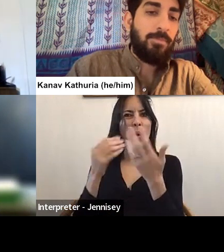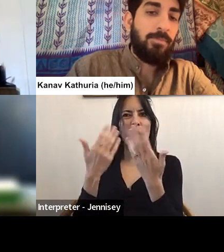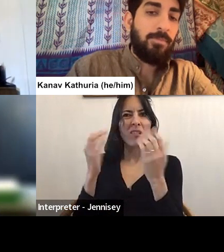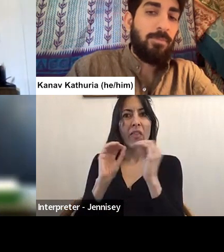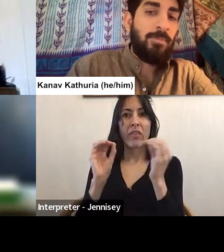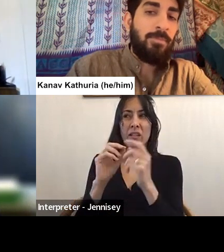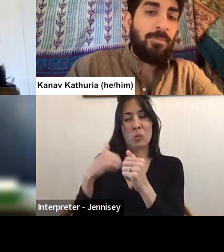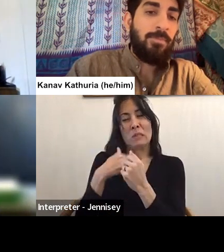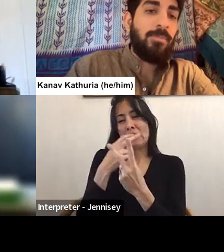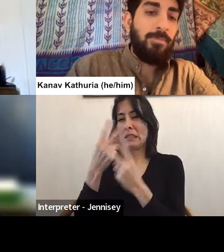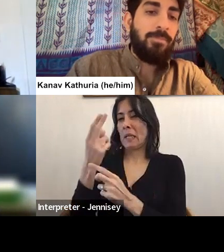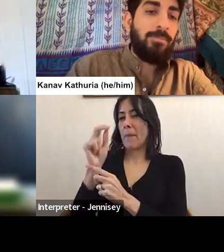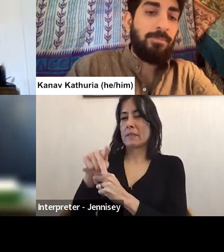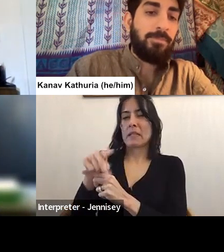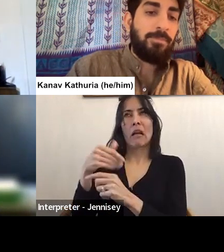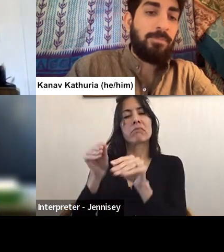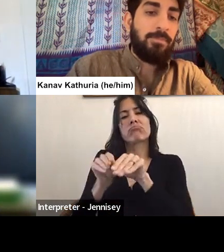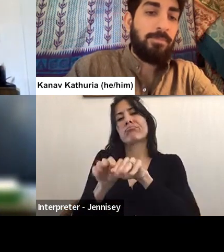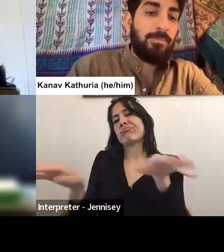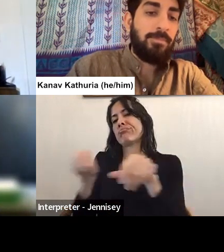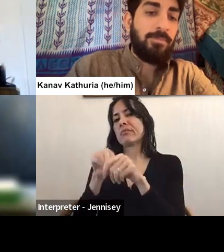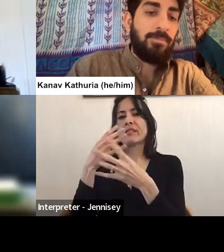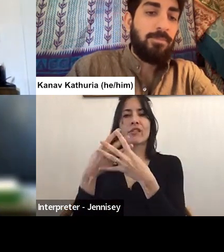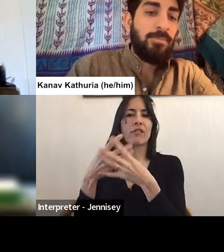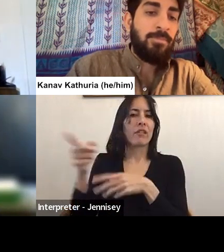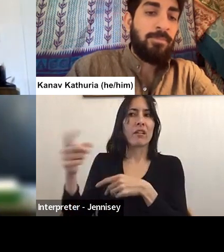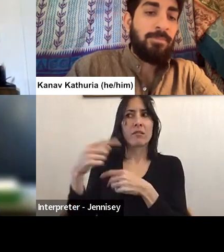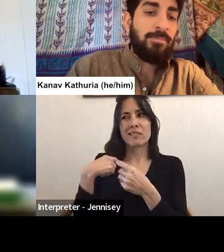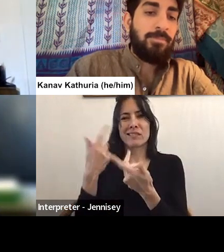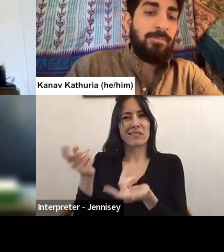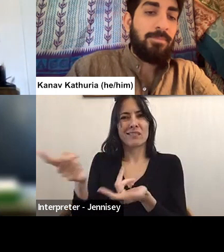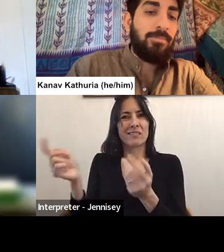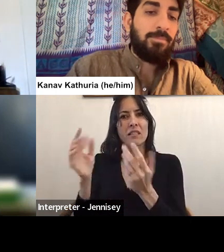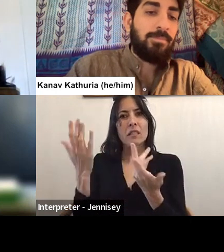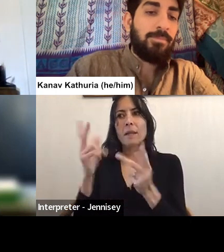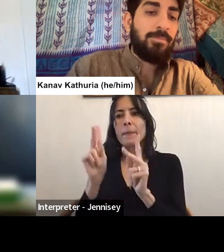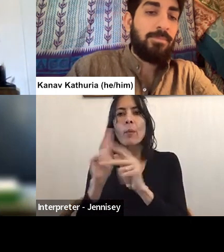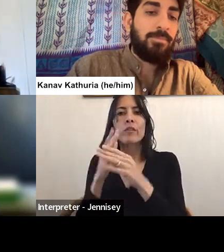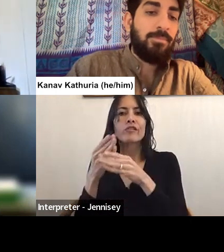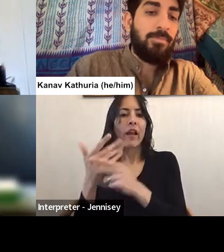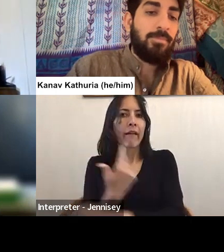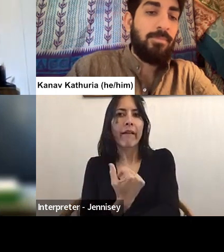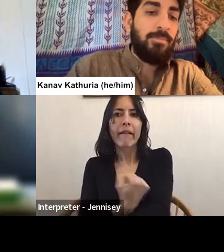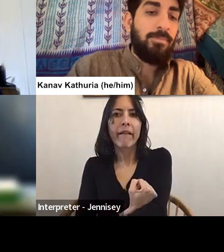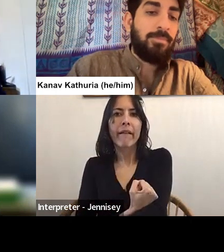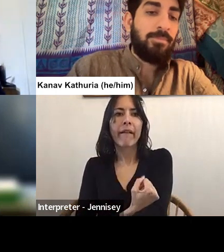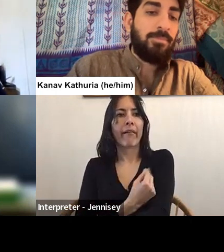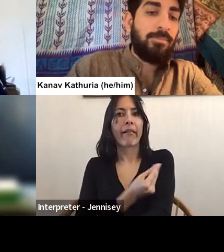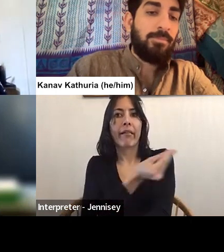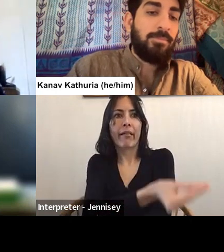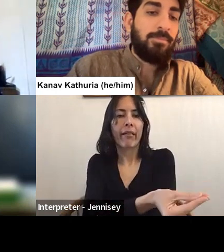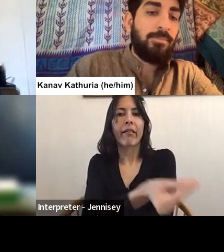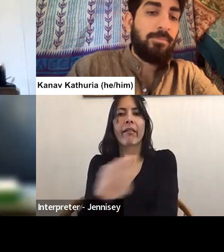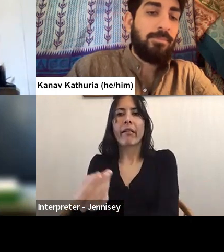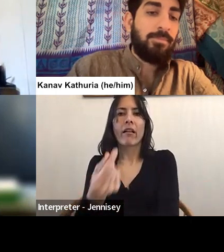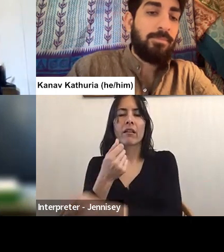is rampant amongst people who are in carceral spaces because of shared needles and so on and so forth. And it is contagious, right?